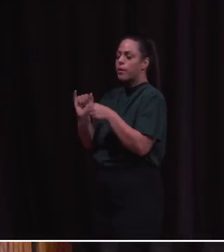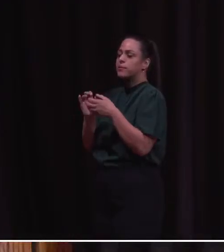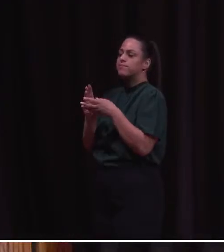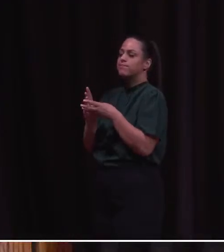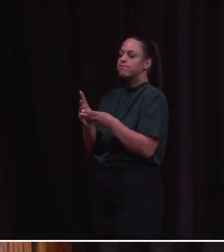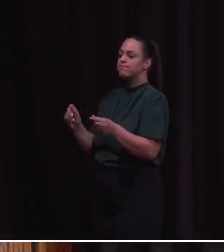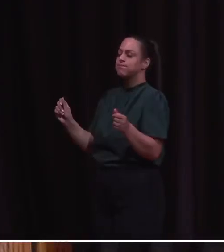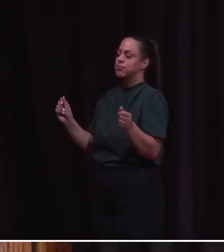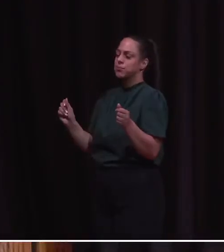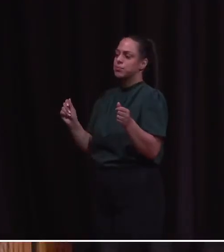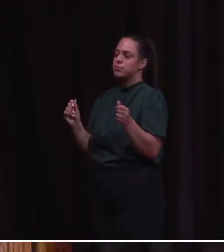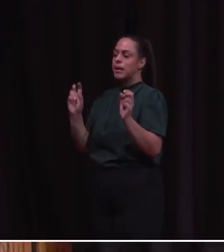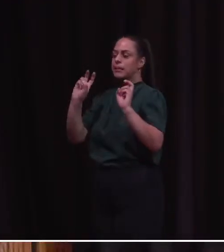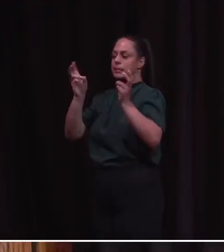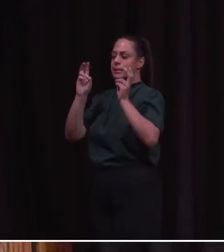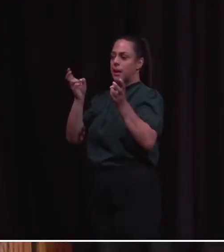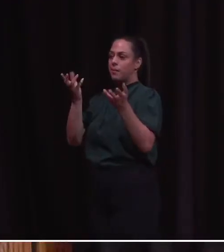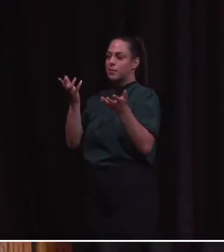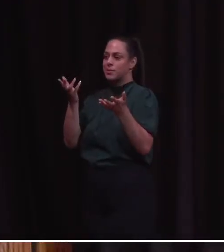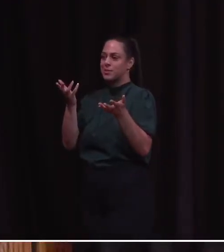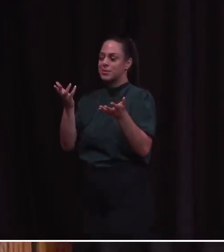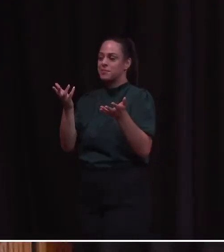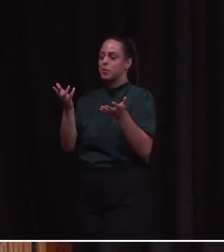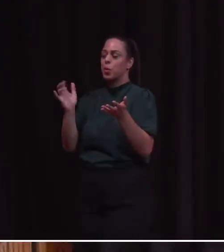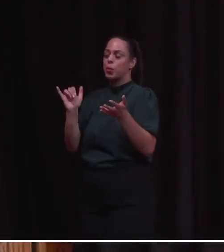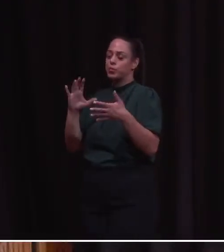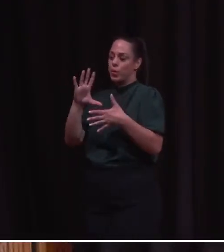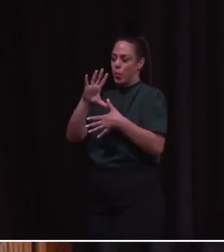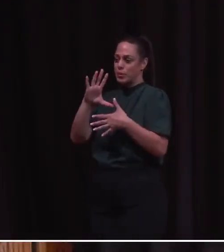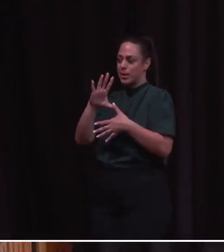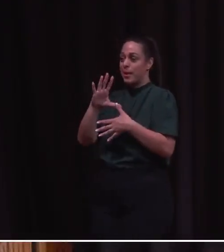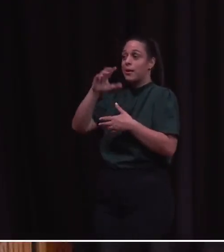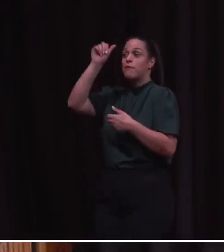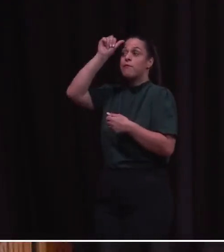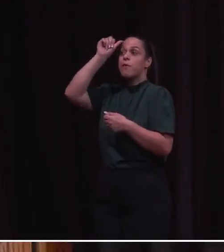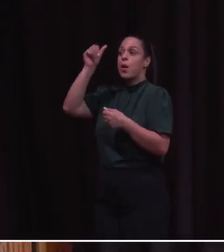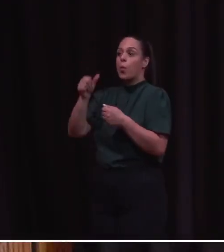but remember or forget